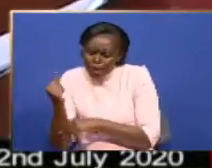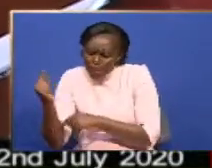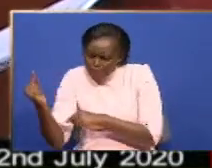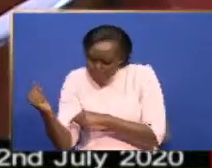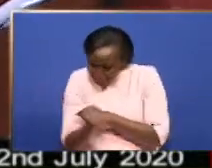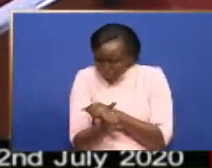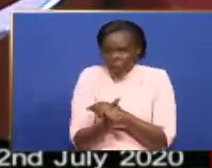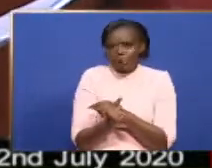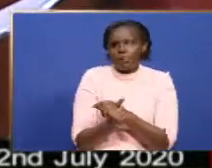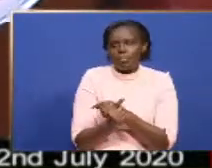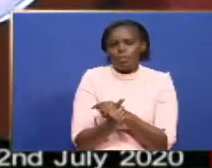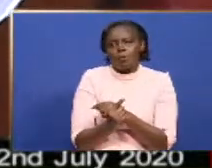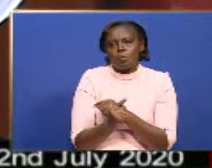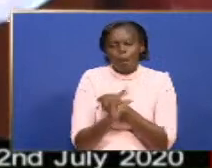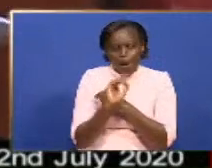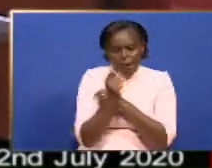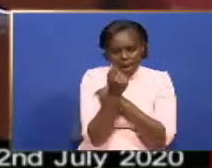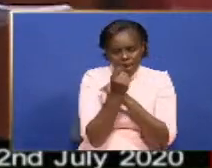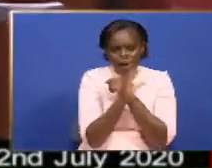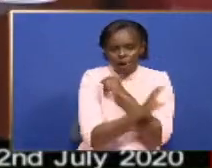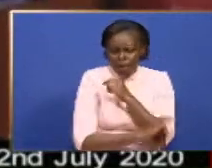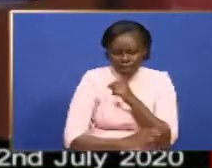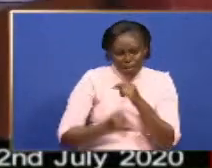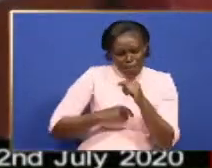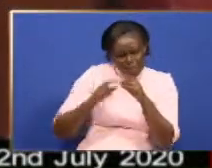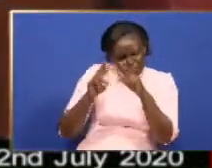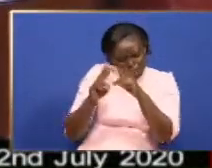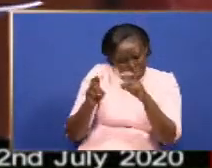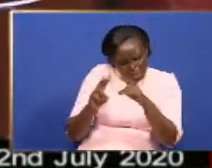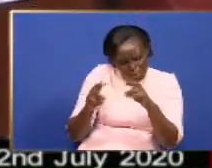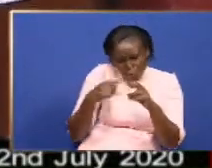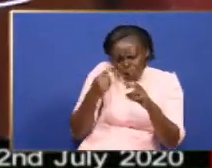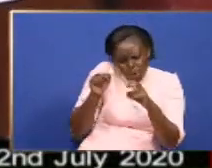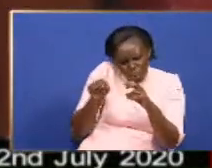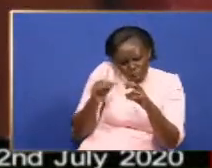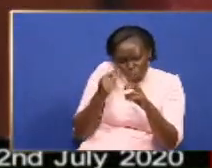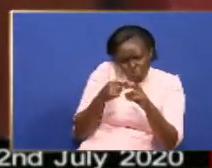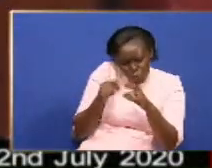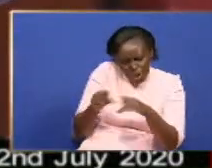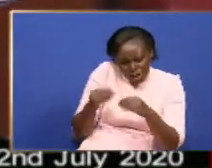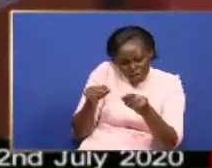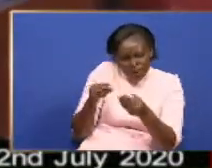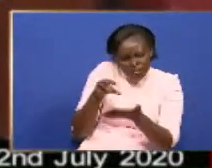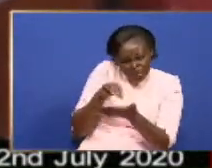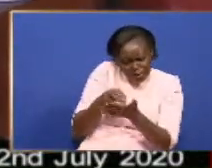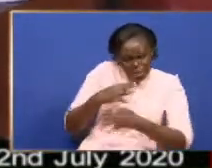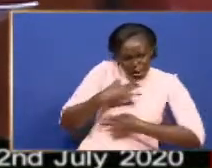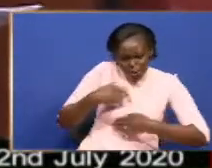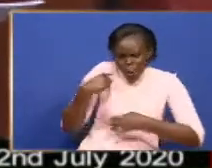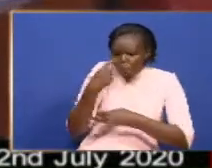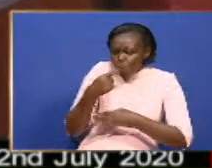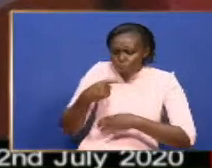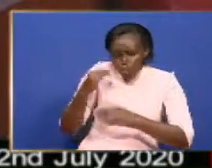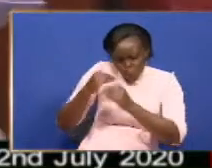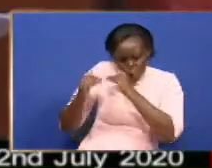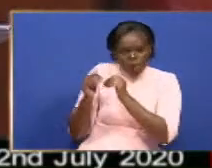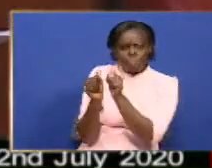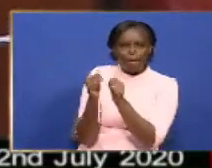country. We must be able to vet so that we only give refugee status to those who